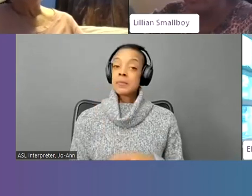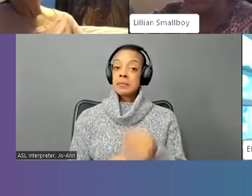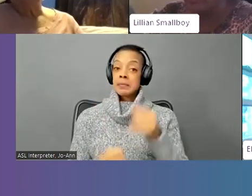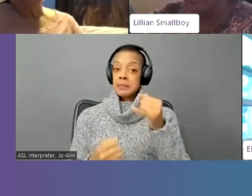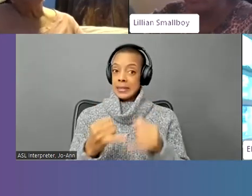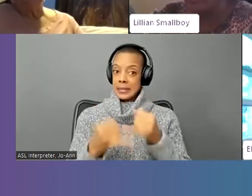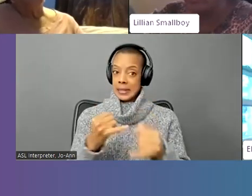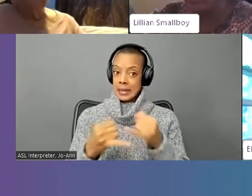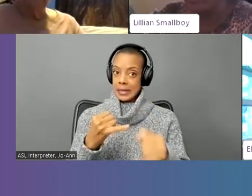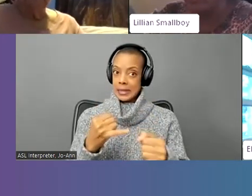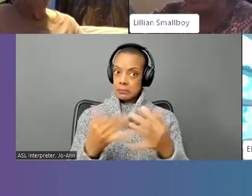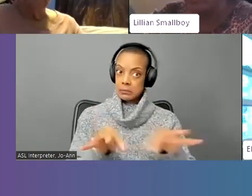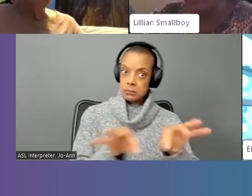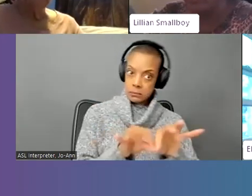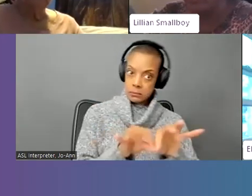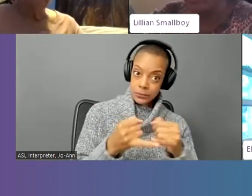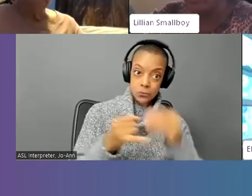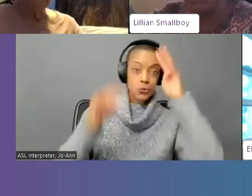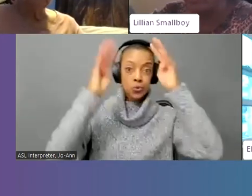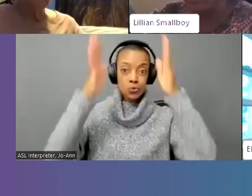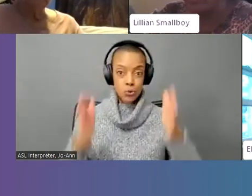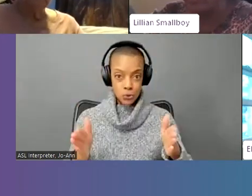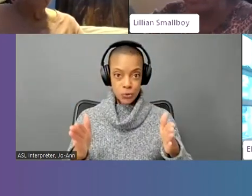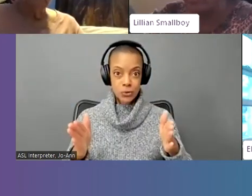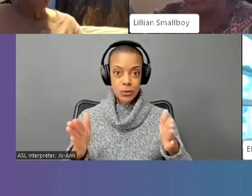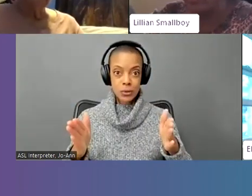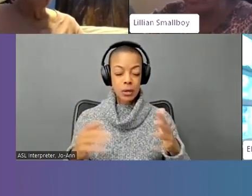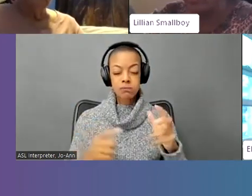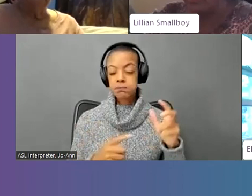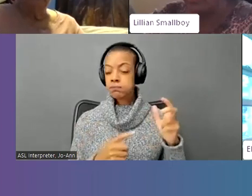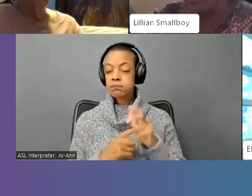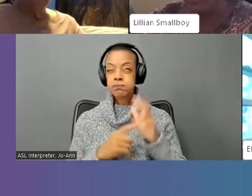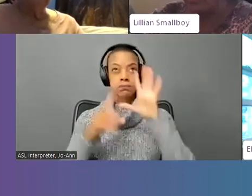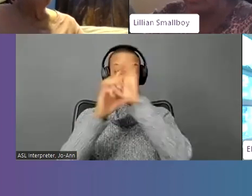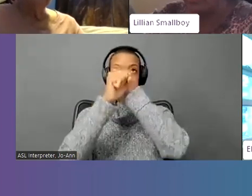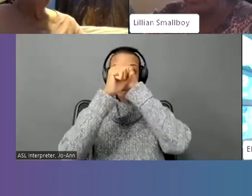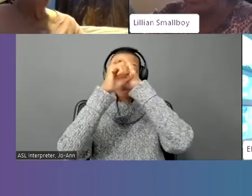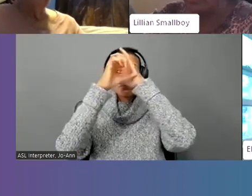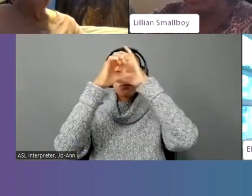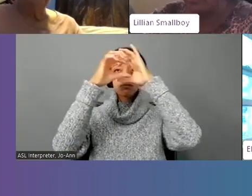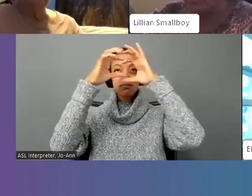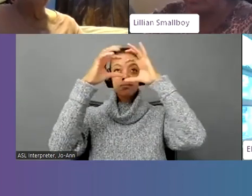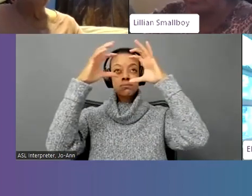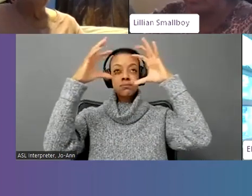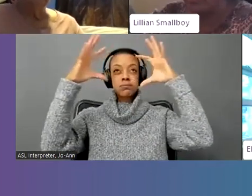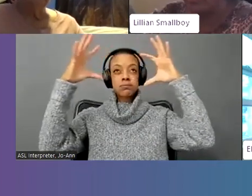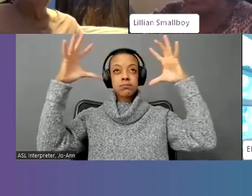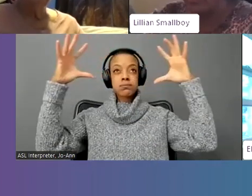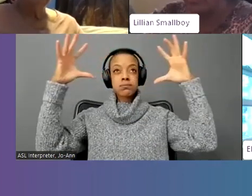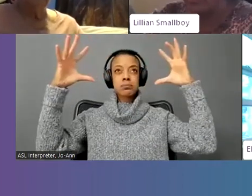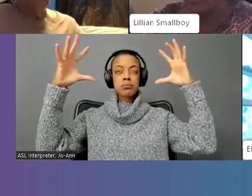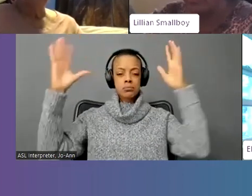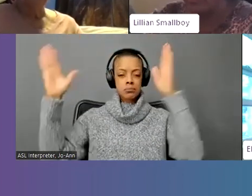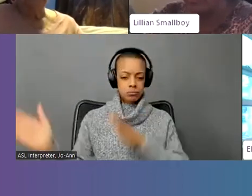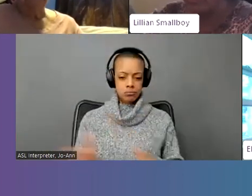the least, is the Creator who had the great vision, you know, to think of all of these things to prepare the